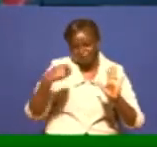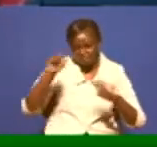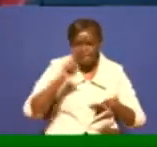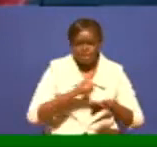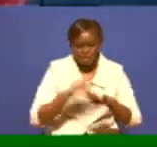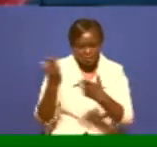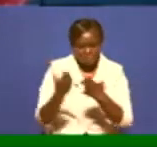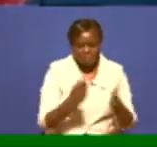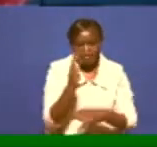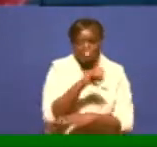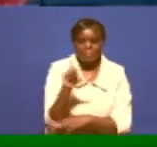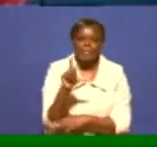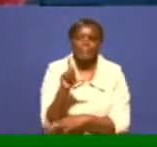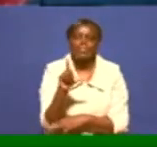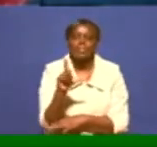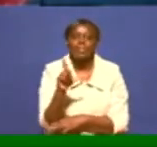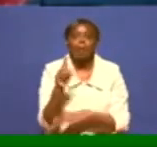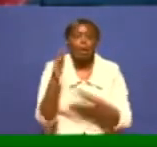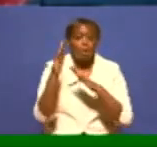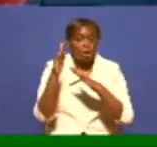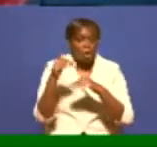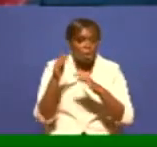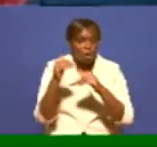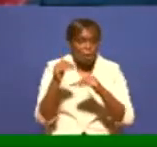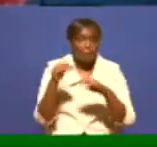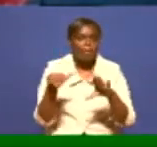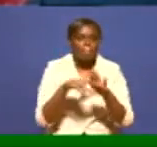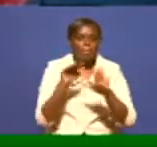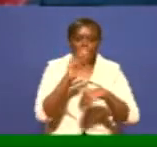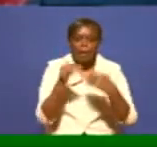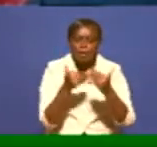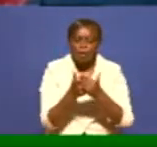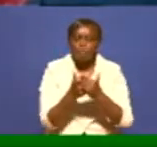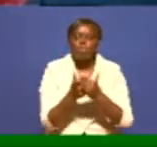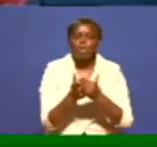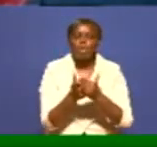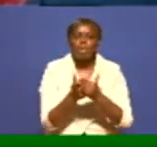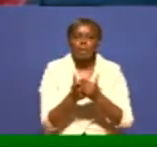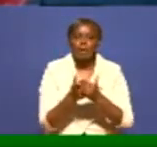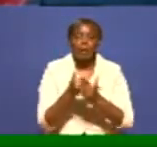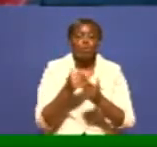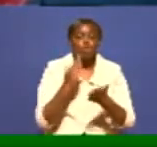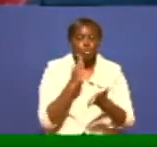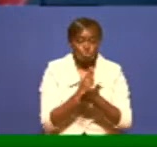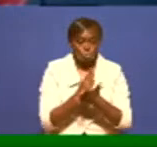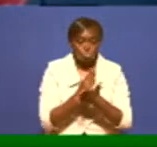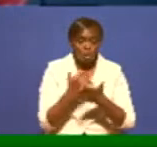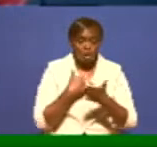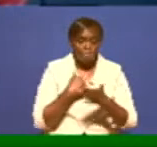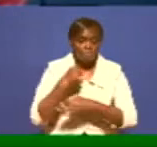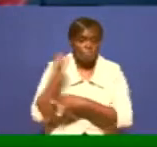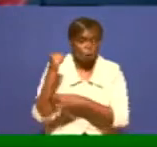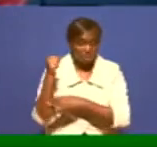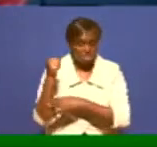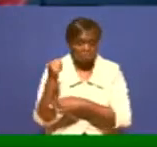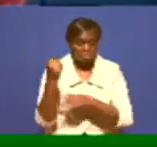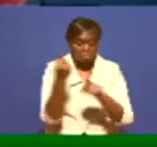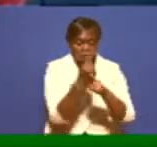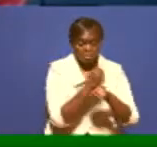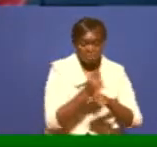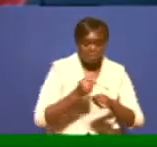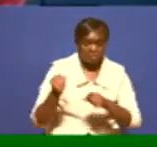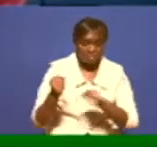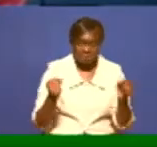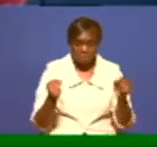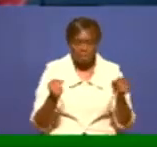Speaker. And I hope all members in this House, irrespective of the political inclination that they may have, will support this